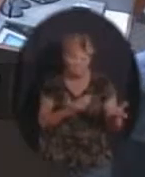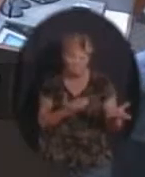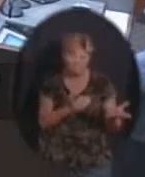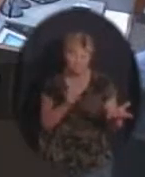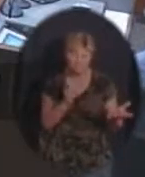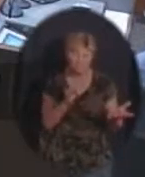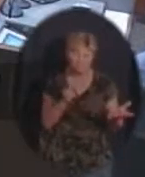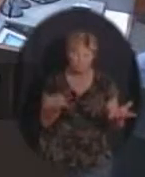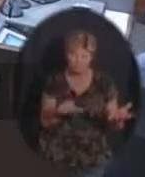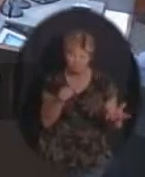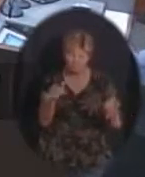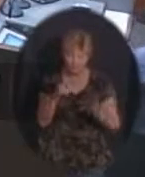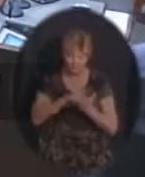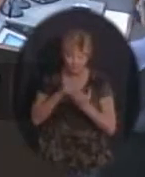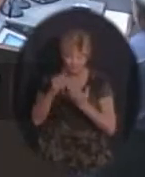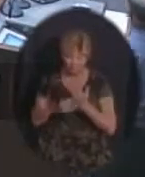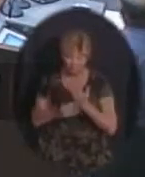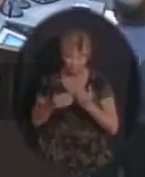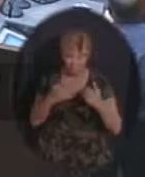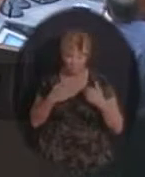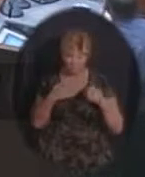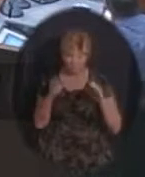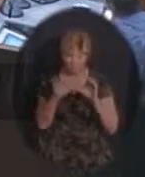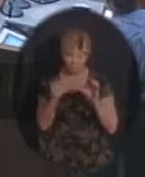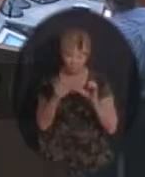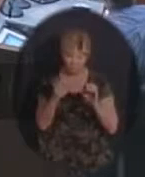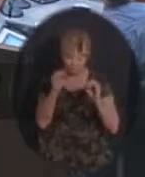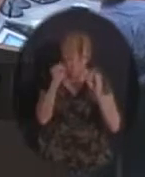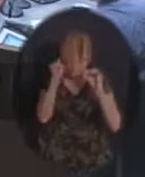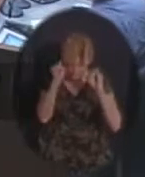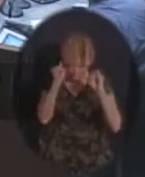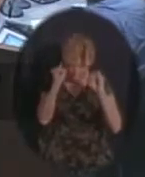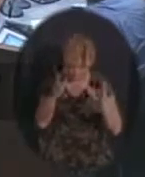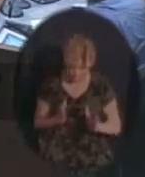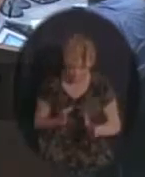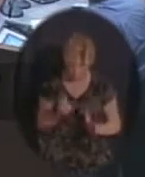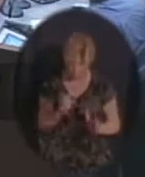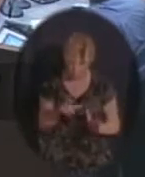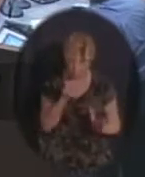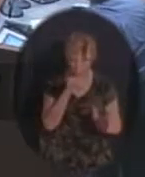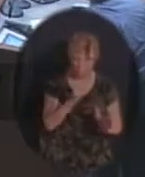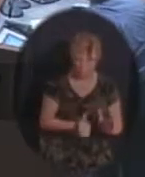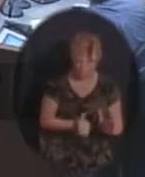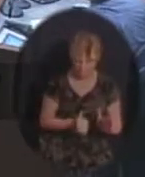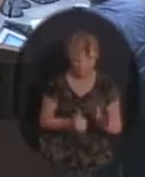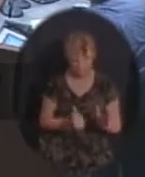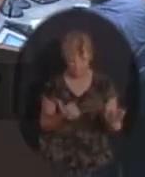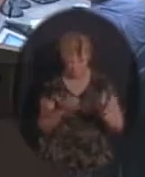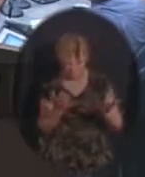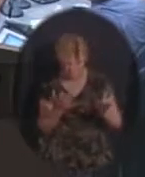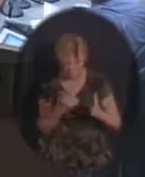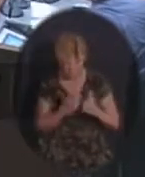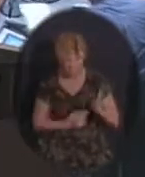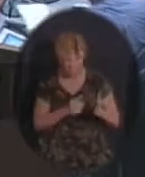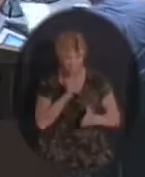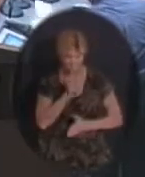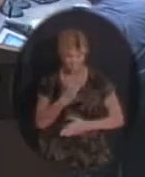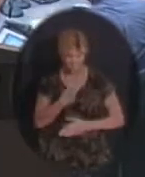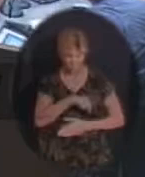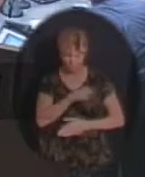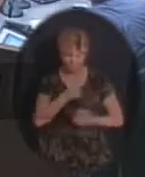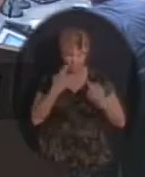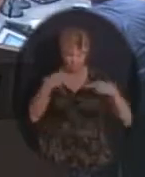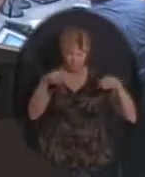not, and what your kind of respond to that concern that they're not certified instructors? What are we trying to accomplish if we're not using